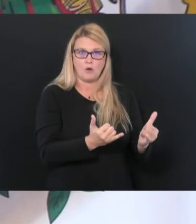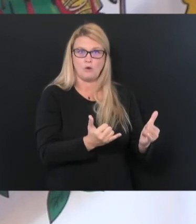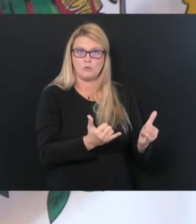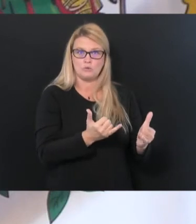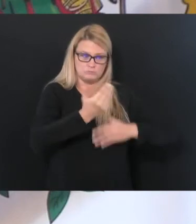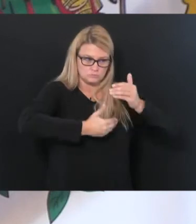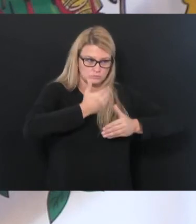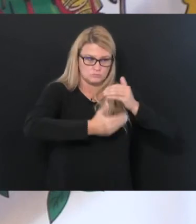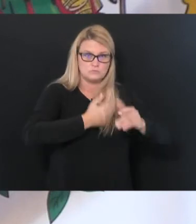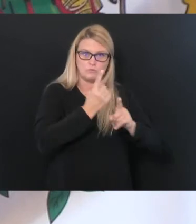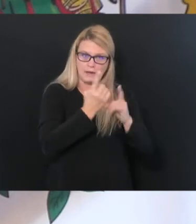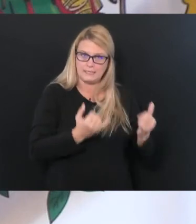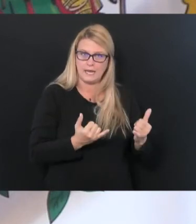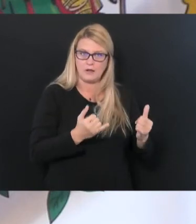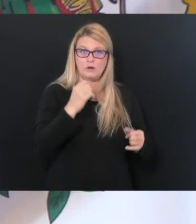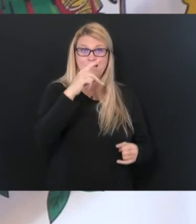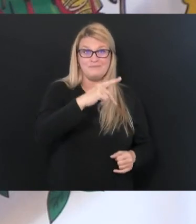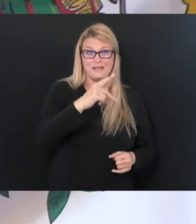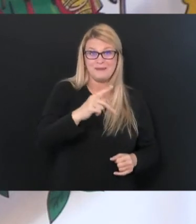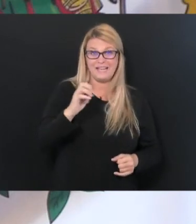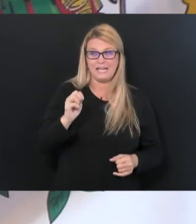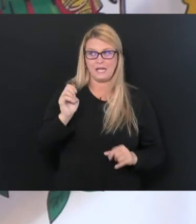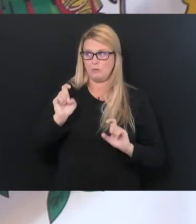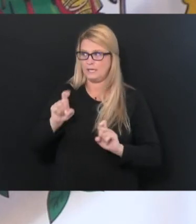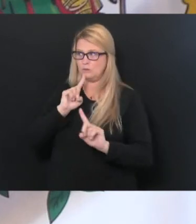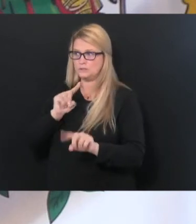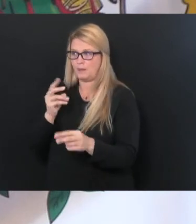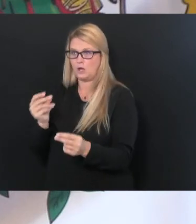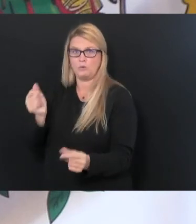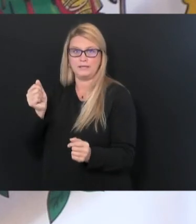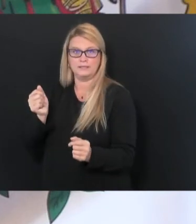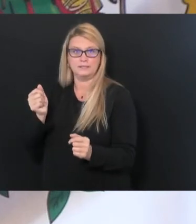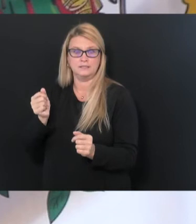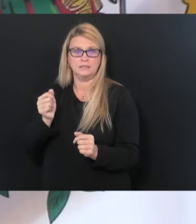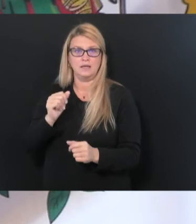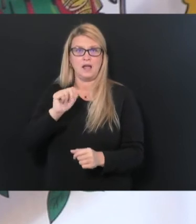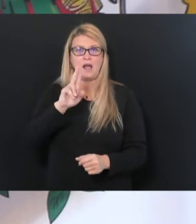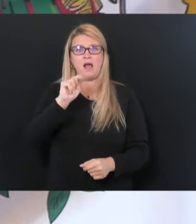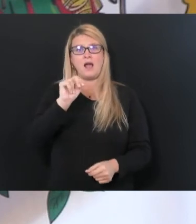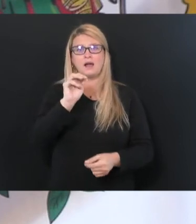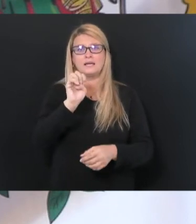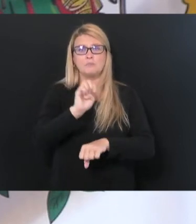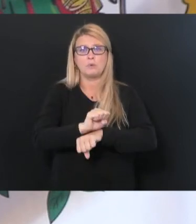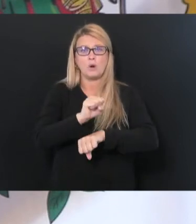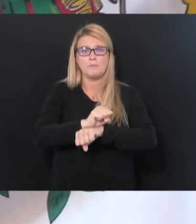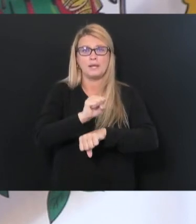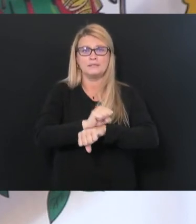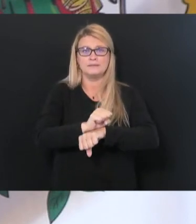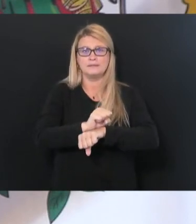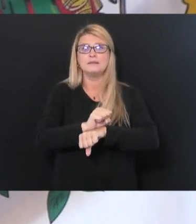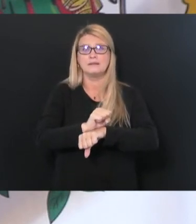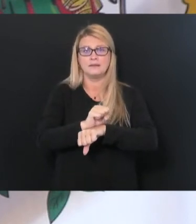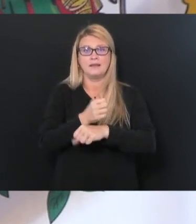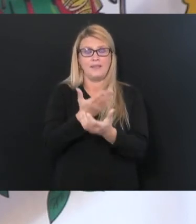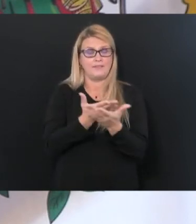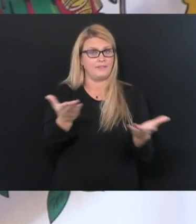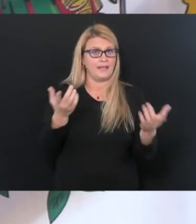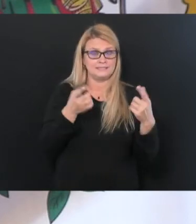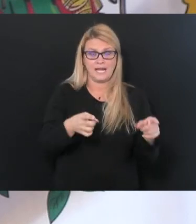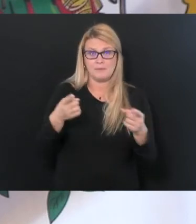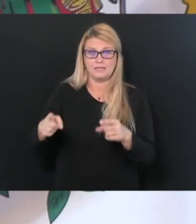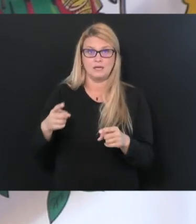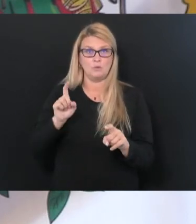way. With the PPP that went out, with all the unemployment stuff that went out, with everything in the world that was going on, because we